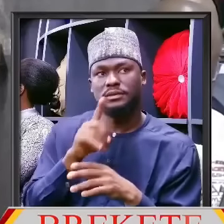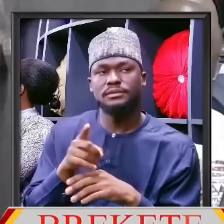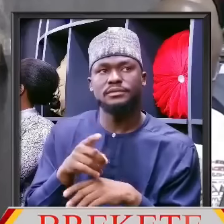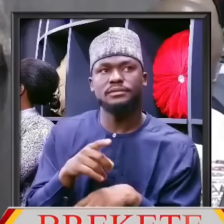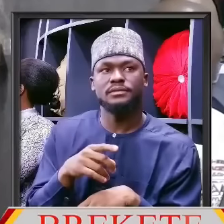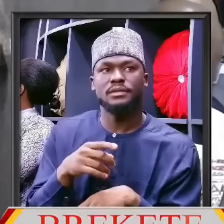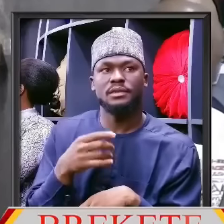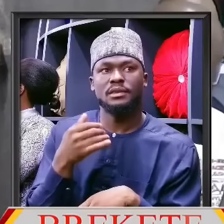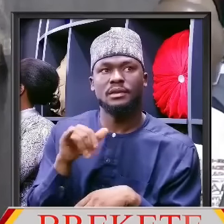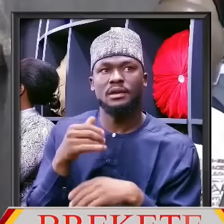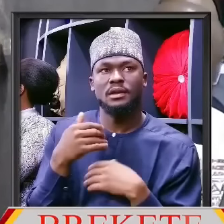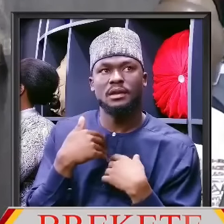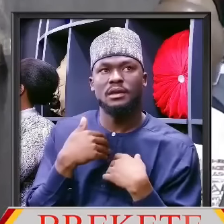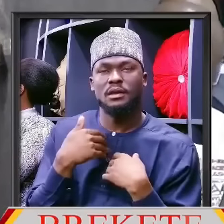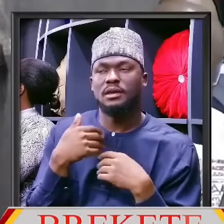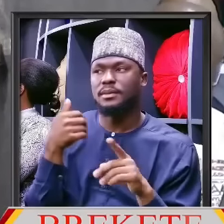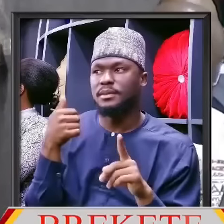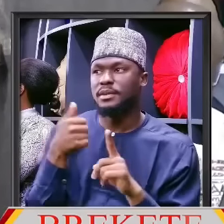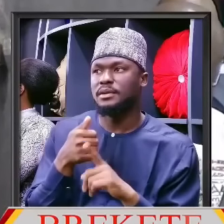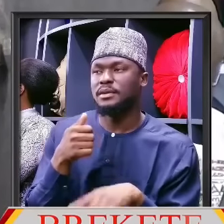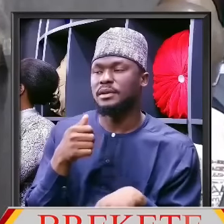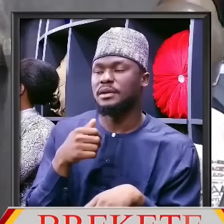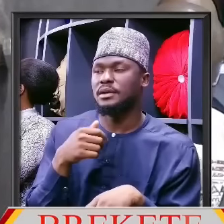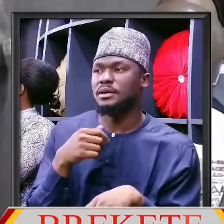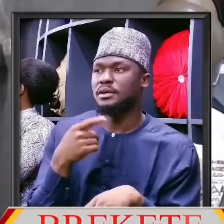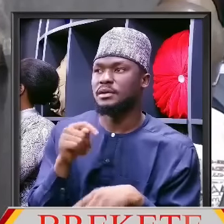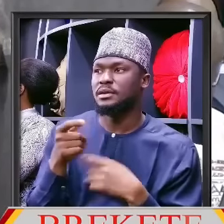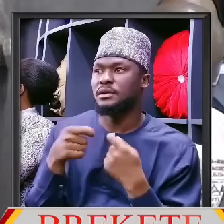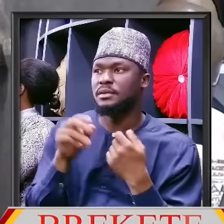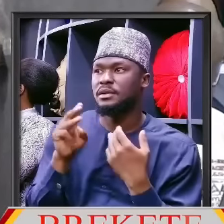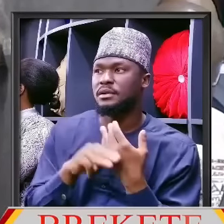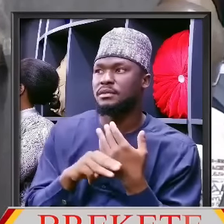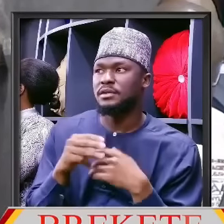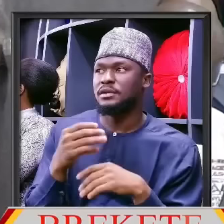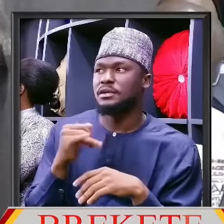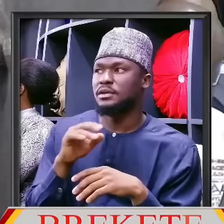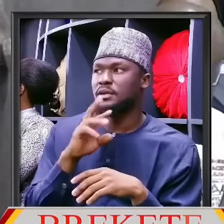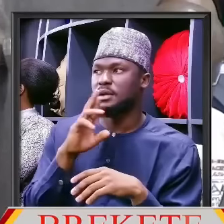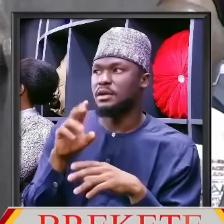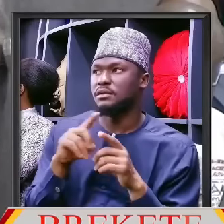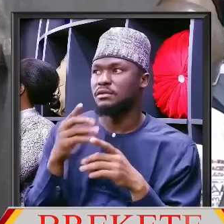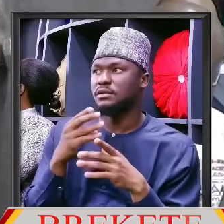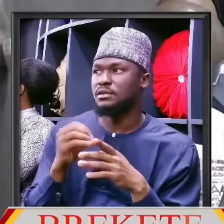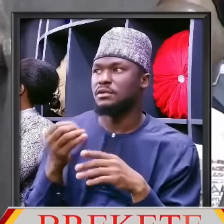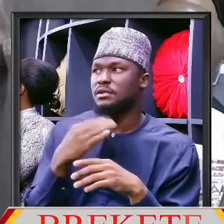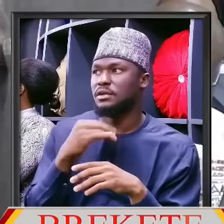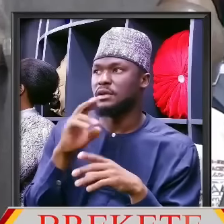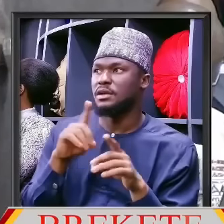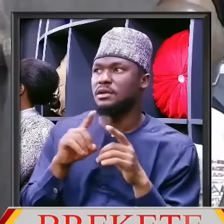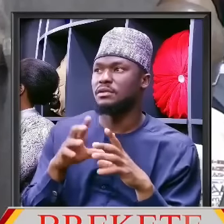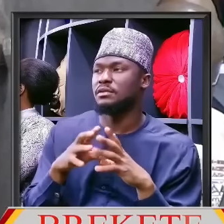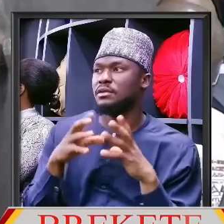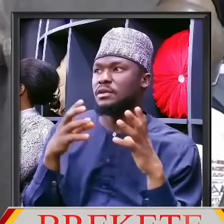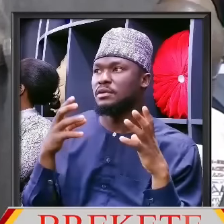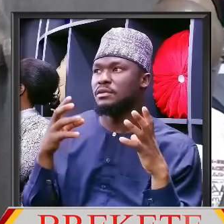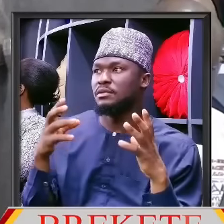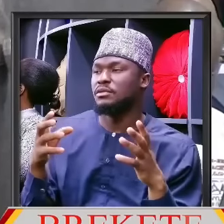They attack the management, and so they do this, and so they not do that. They whip up sentiment. And they see more of drama queen